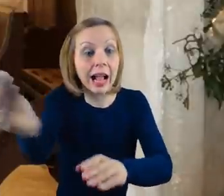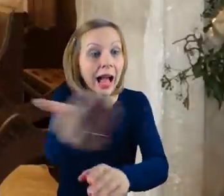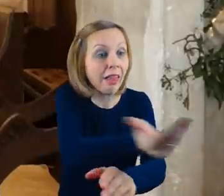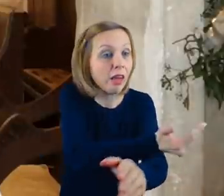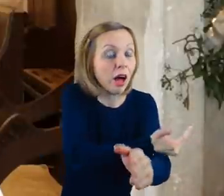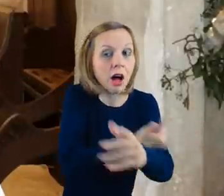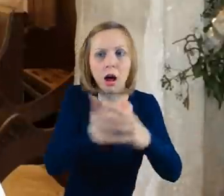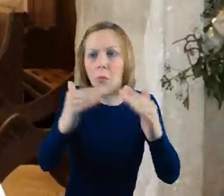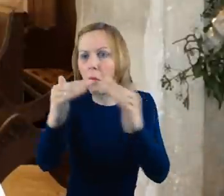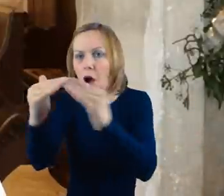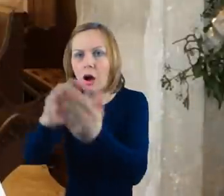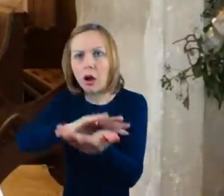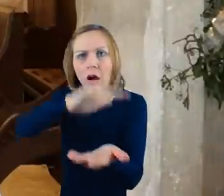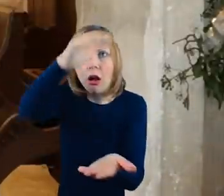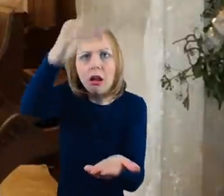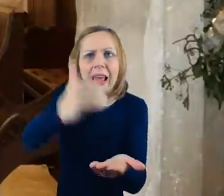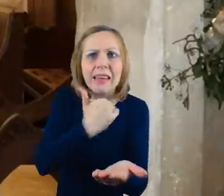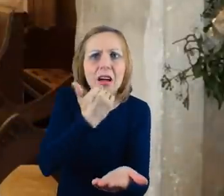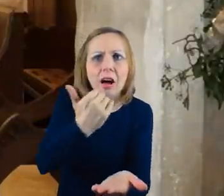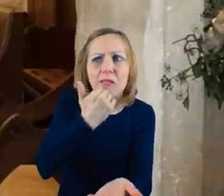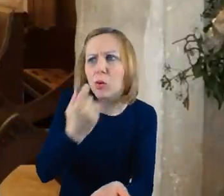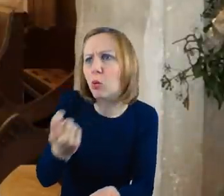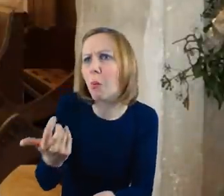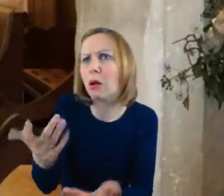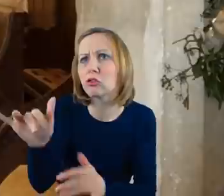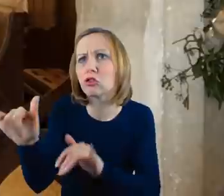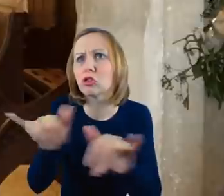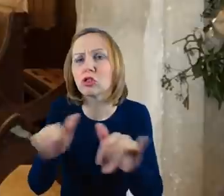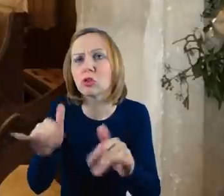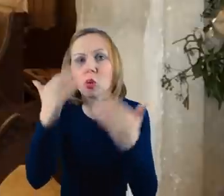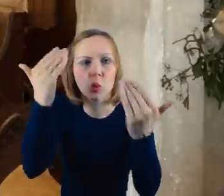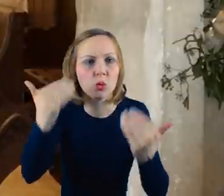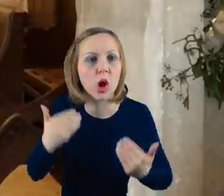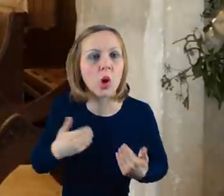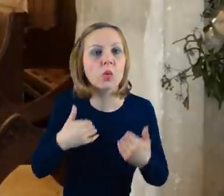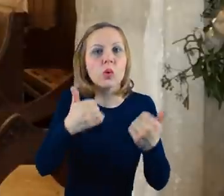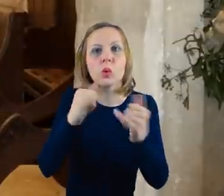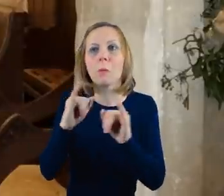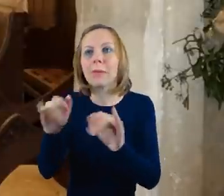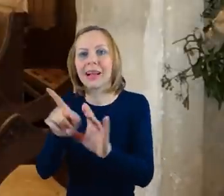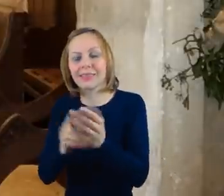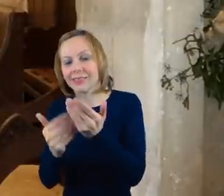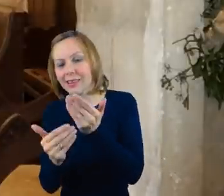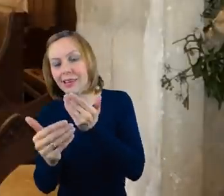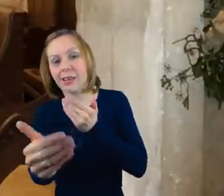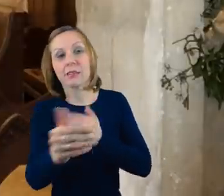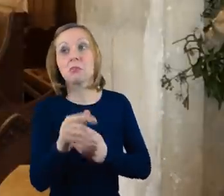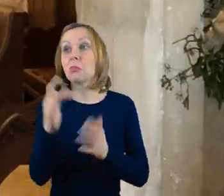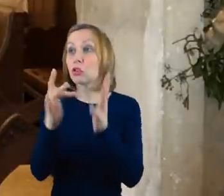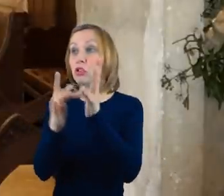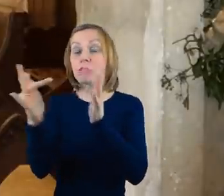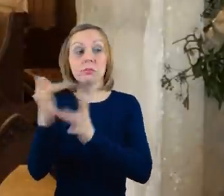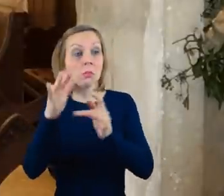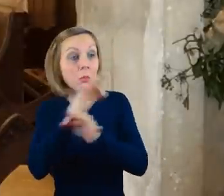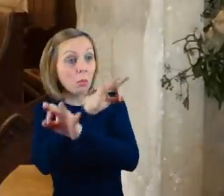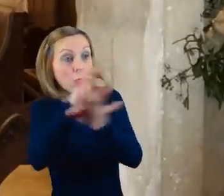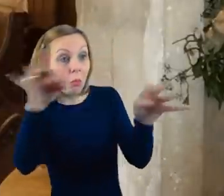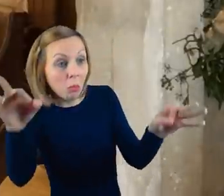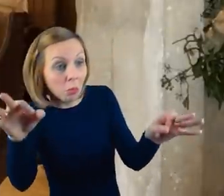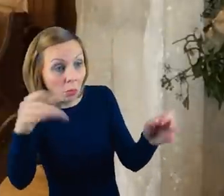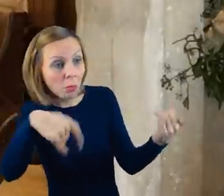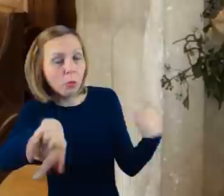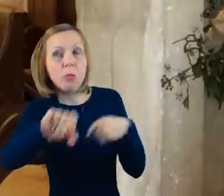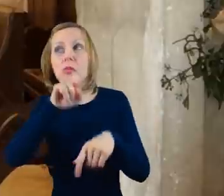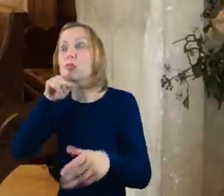this is what Jesus invites us to do, to trust and to be confident in God's love and care for us.